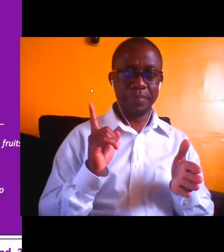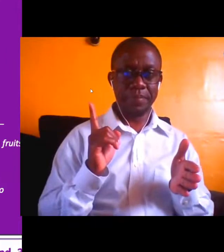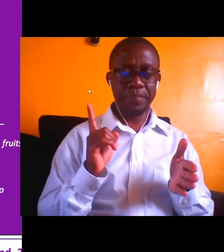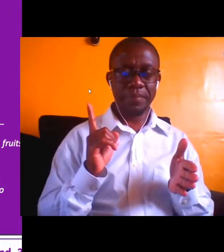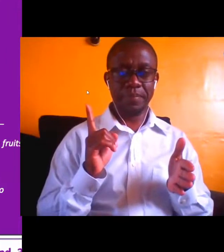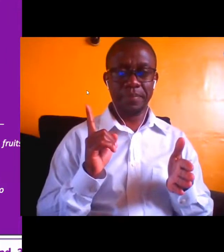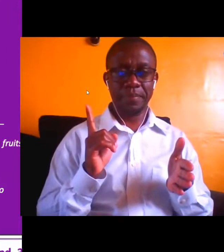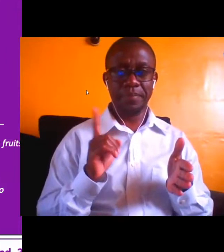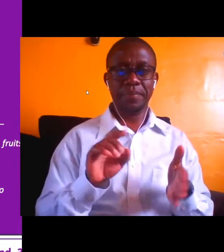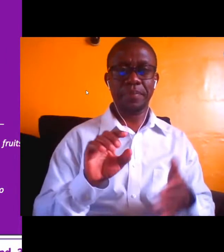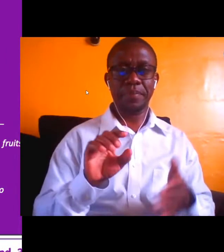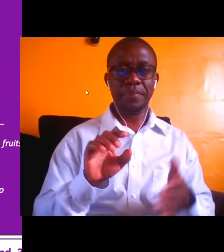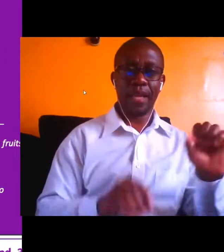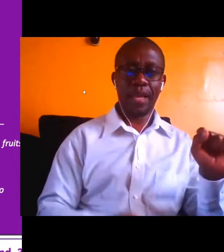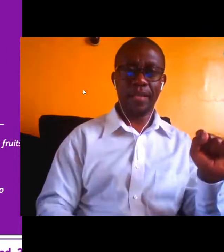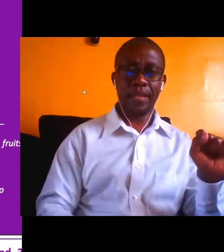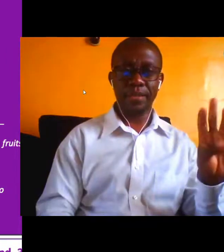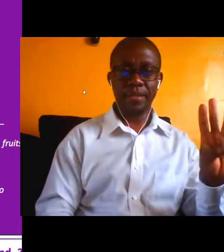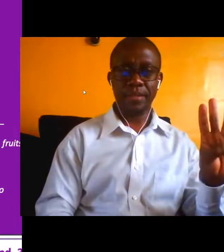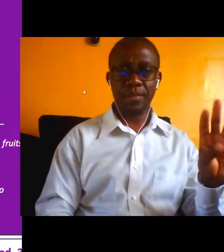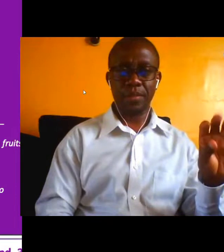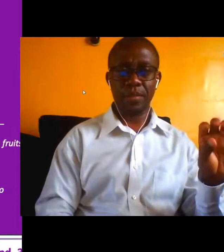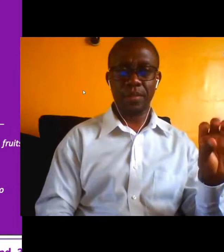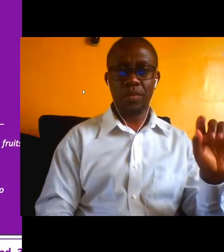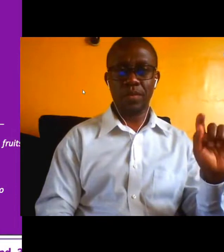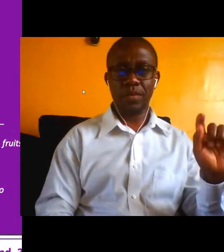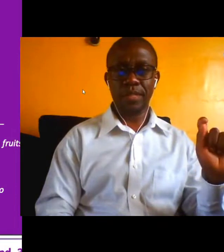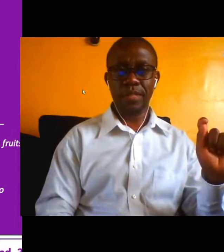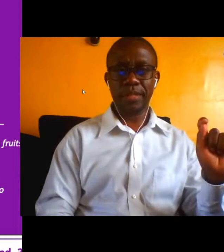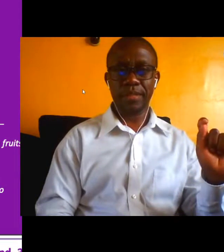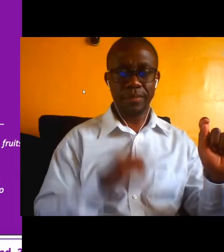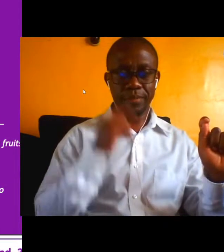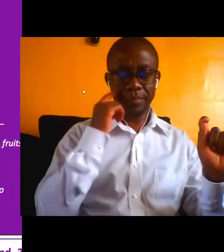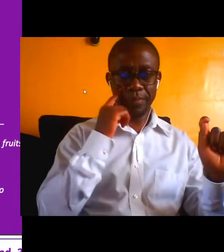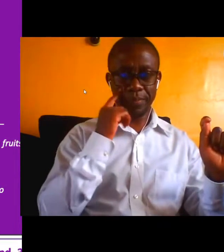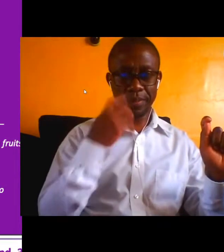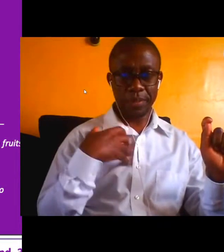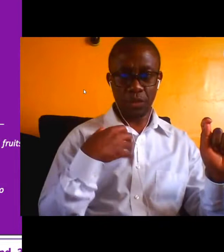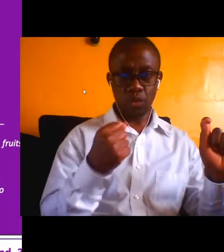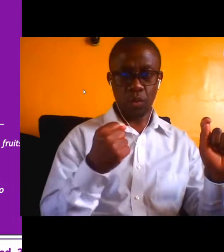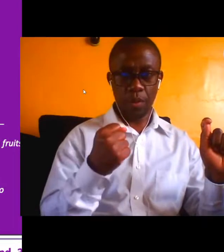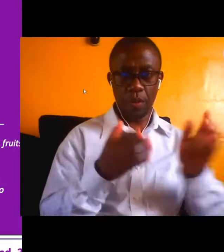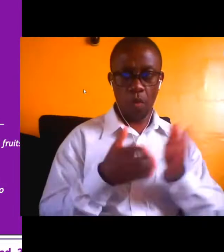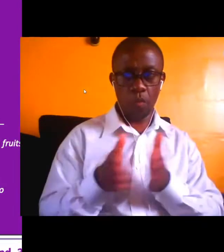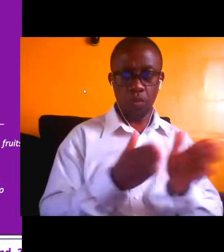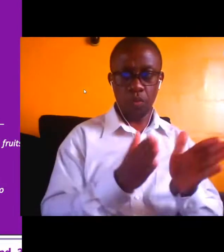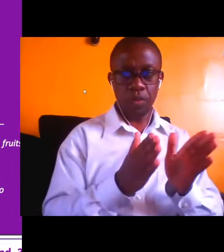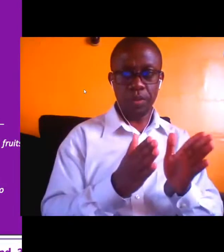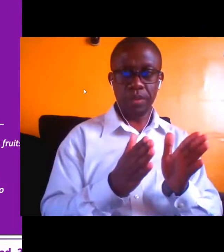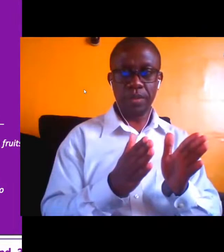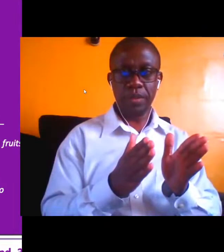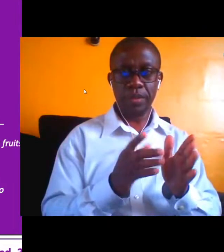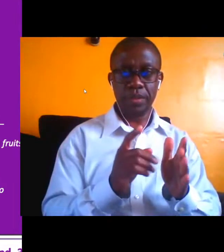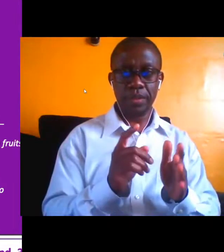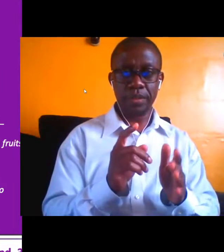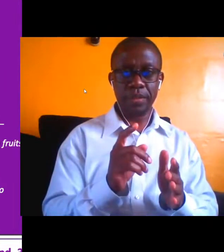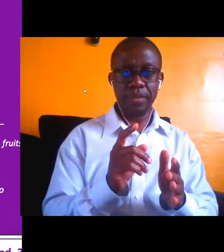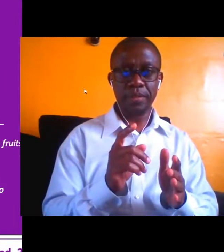SWOT analysis. If you look at the strength and opportunity, those are helpful in helping us to achieve our